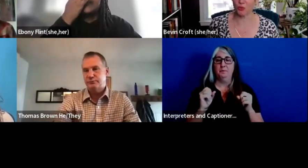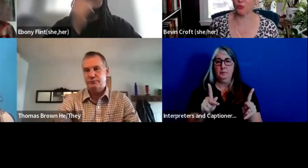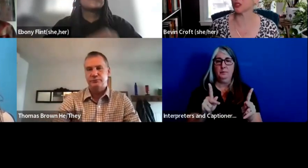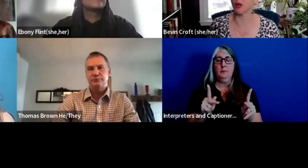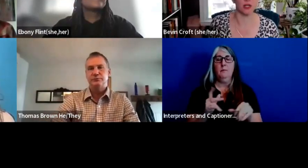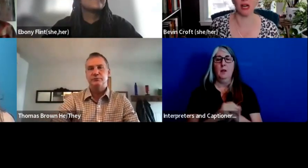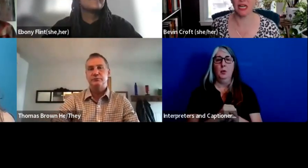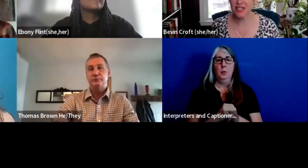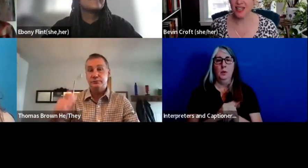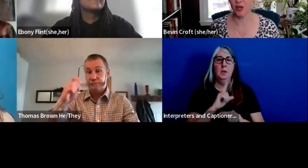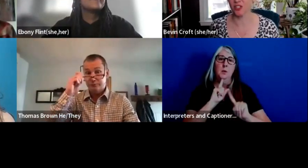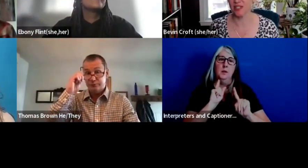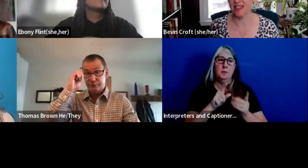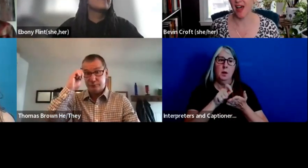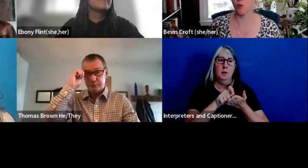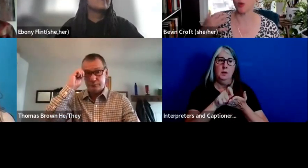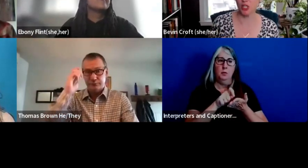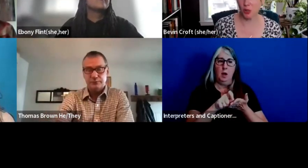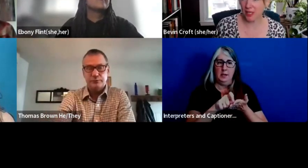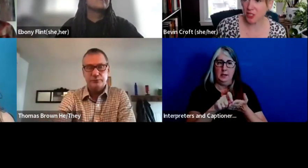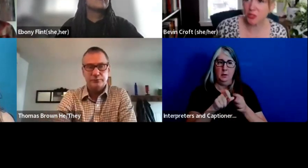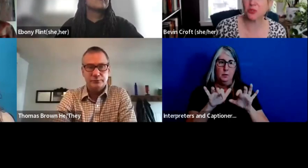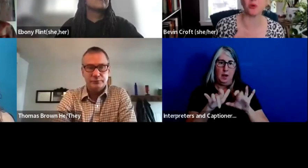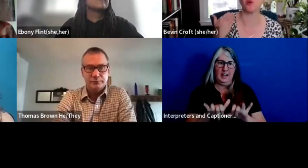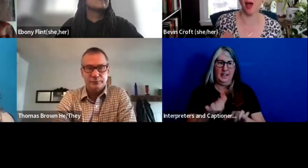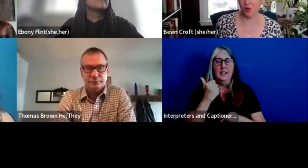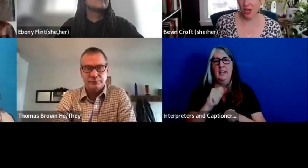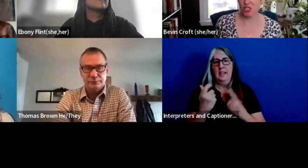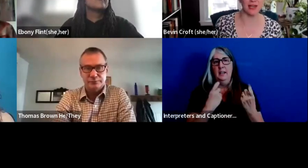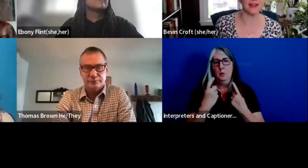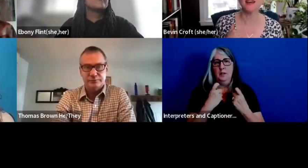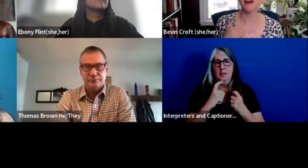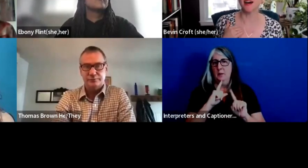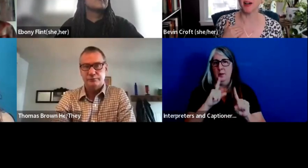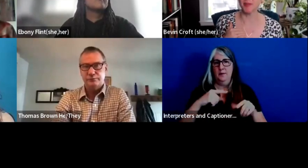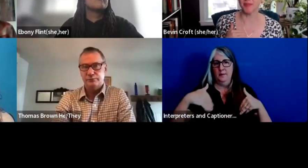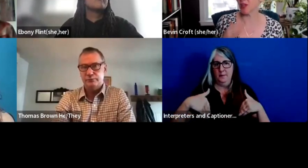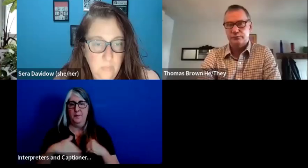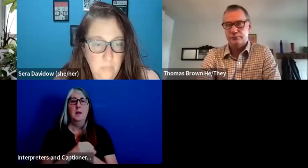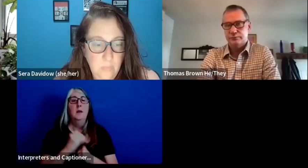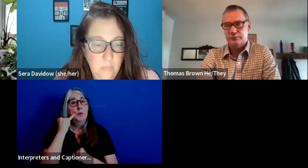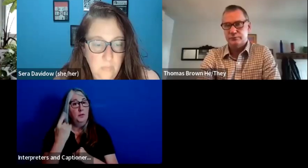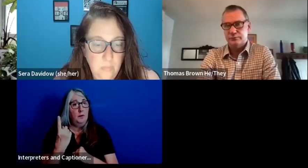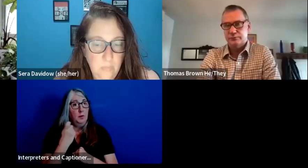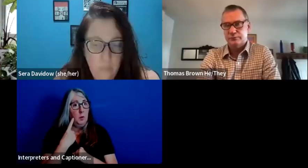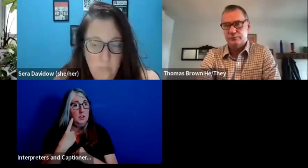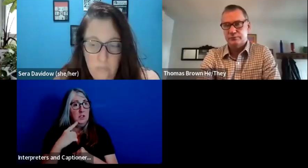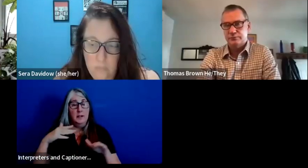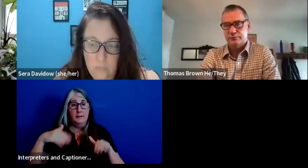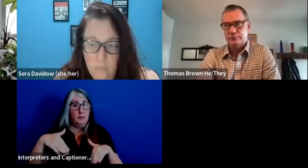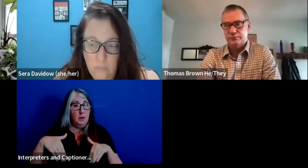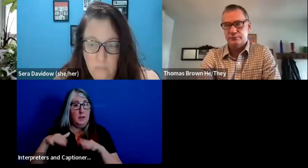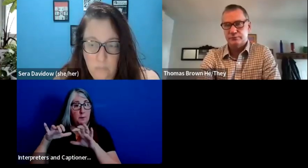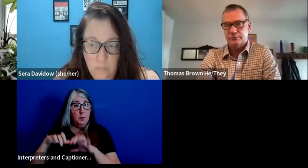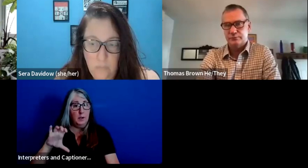to respond in writing to any questions that we don't get to. So if you have a question that you haven't put in the chat yet,